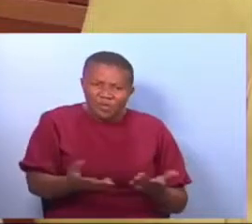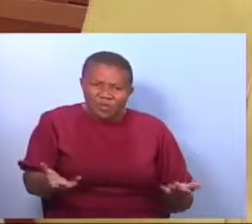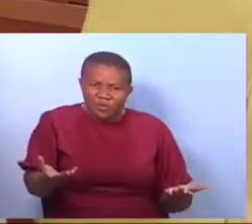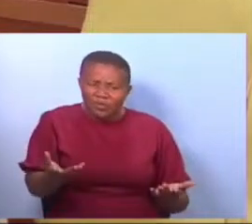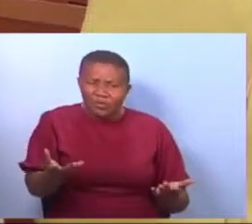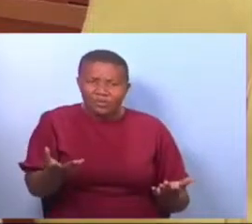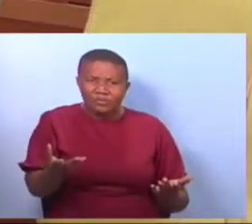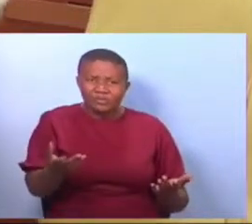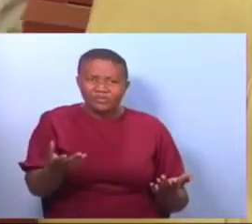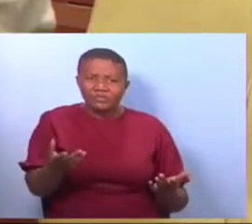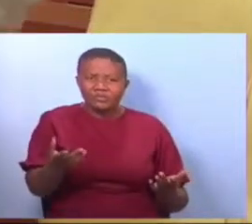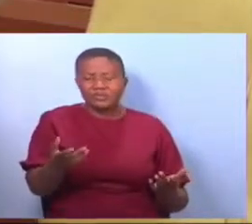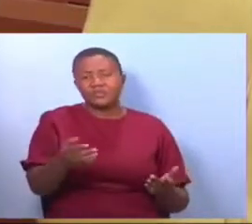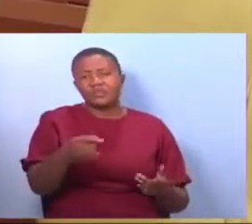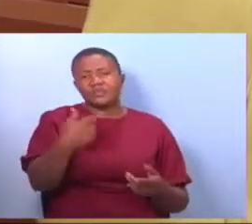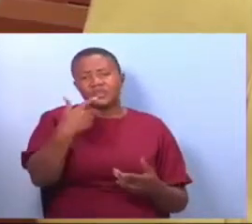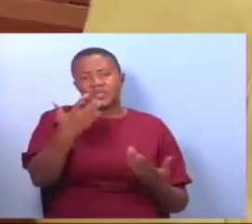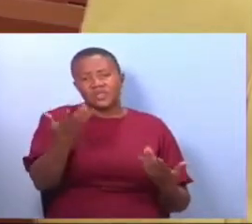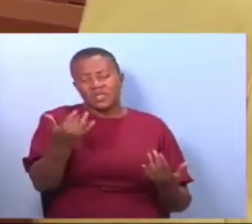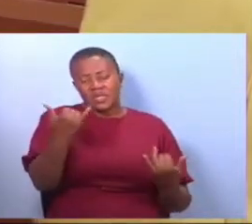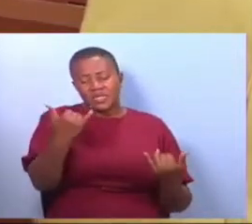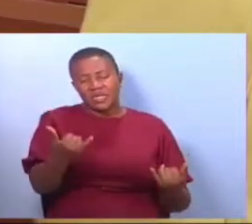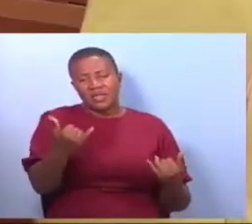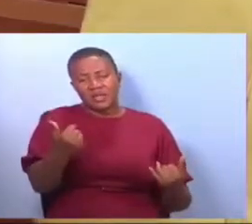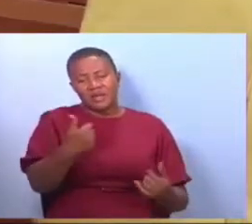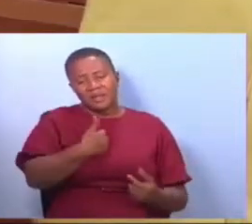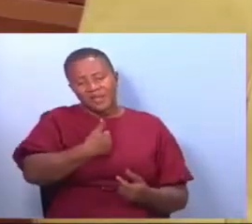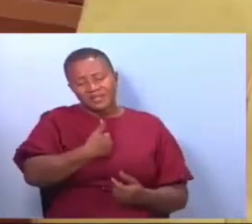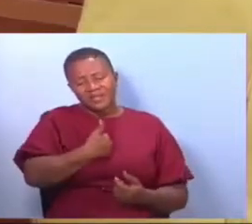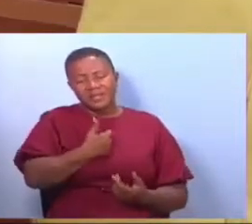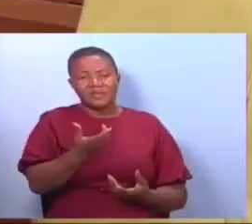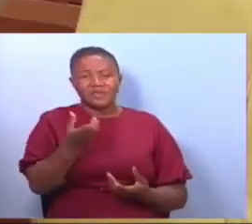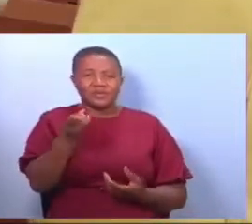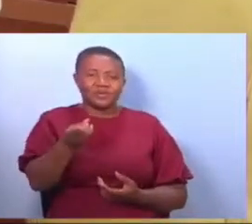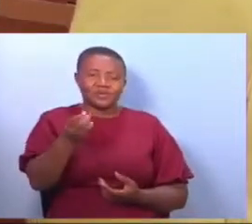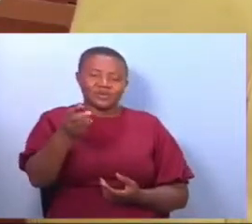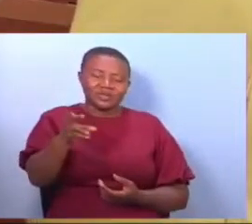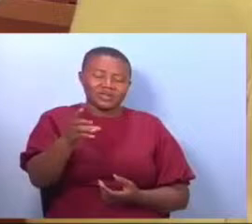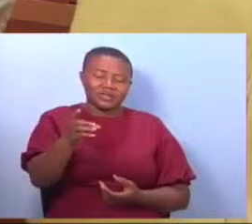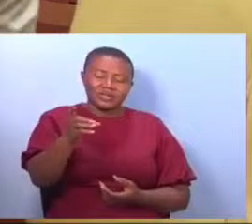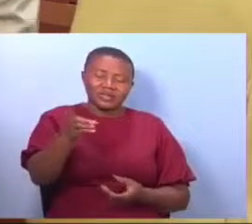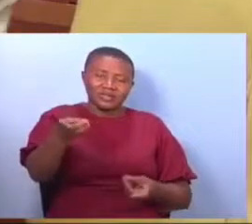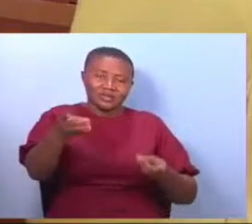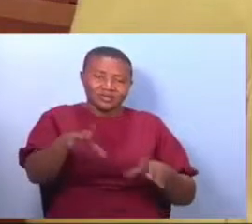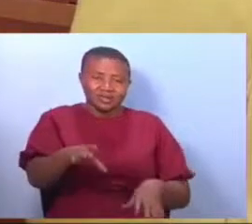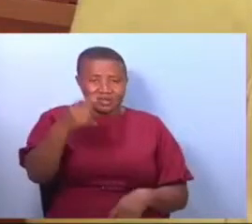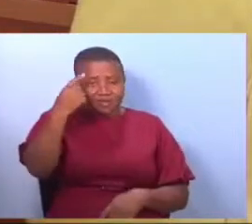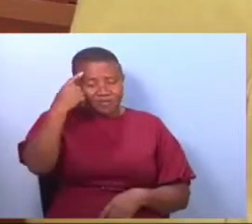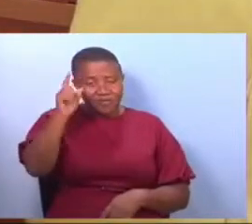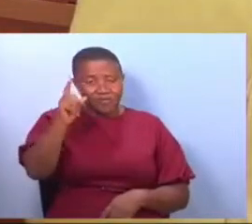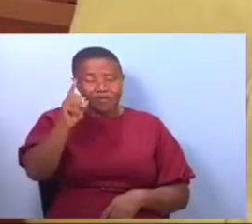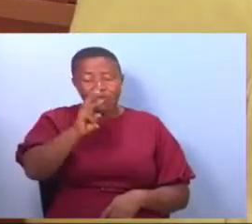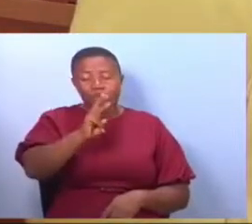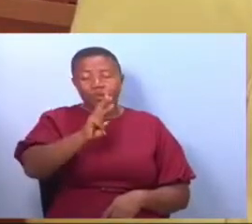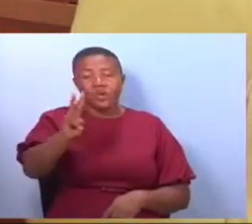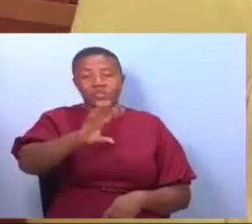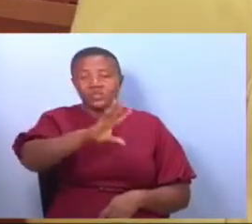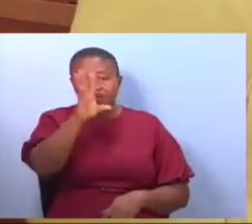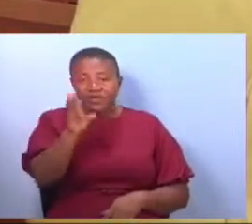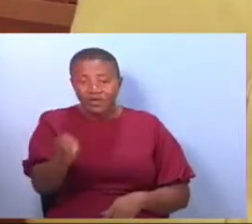made the director for West Africa and East Africa for Climate Parliament. And I was saying,